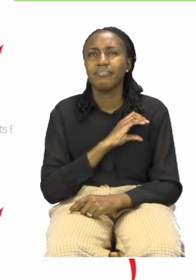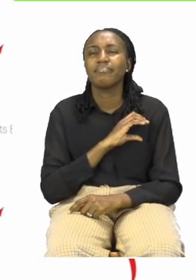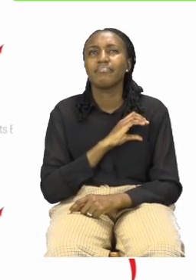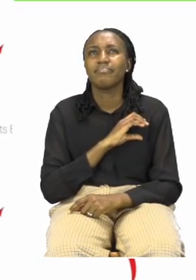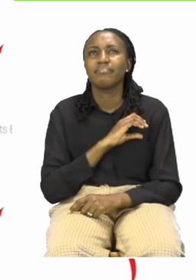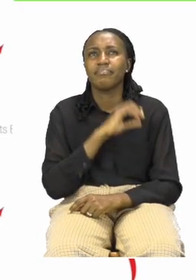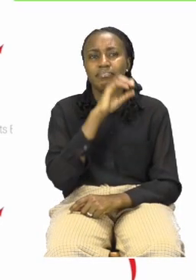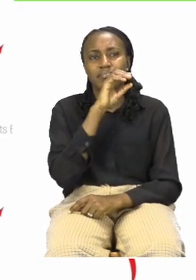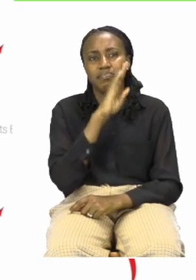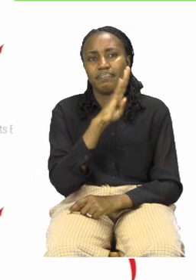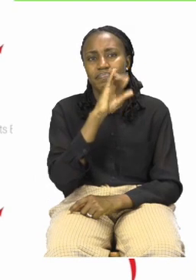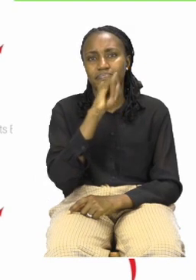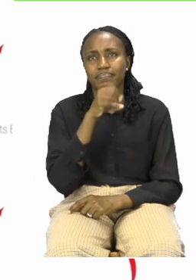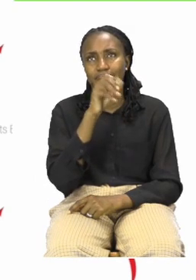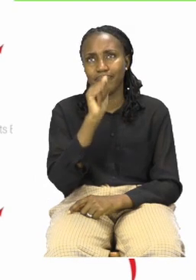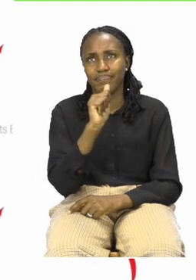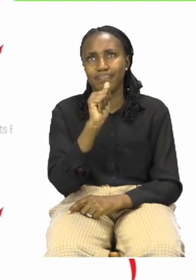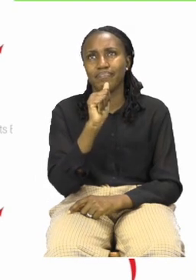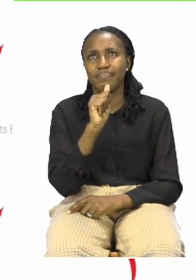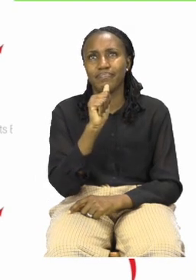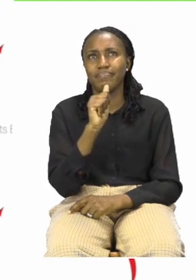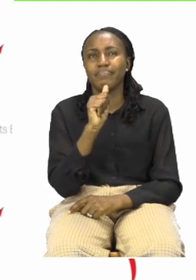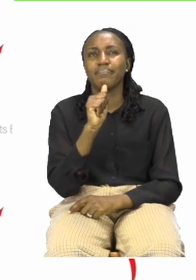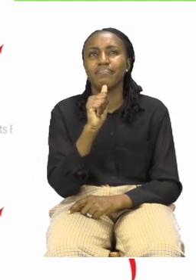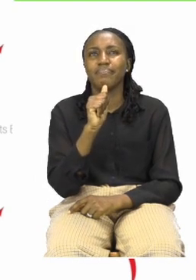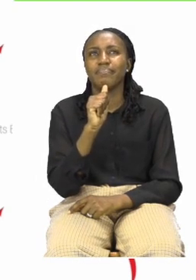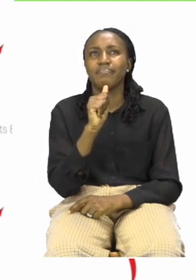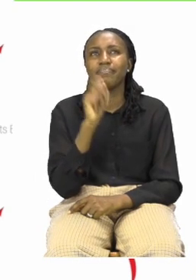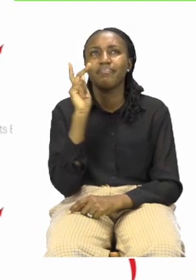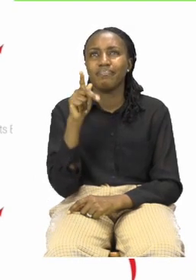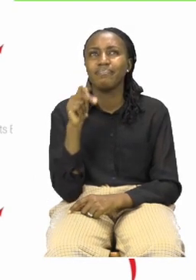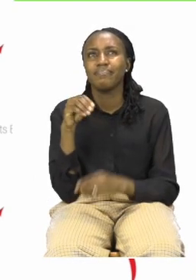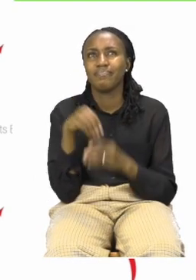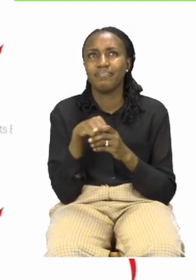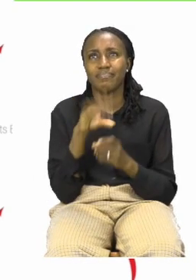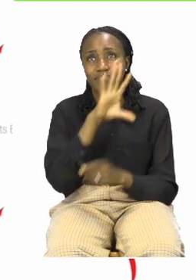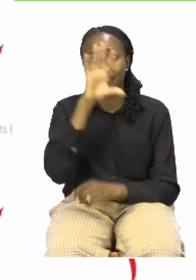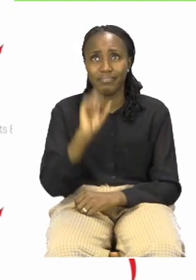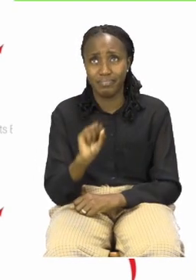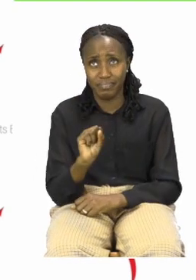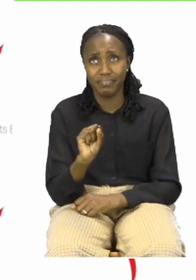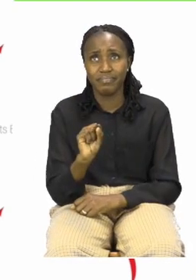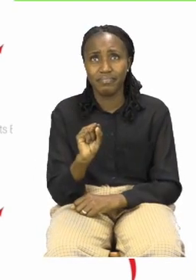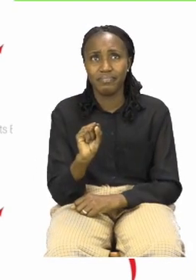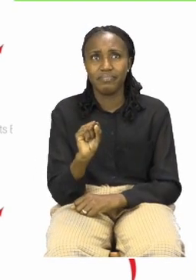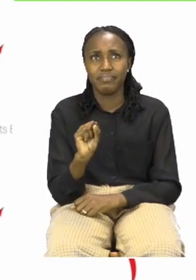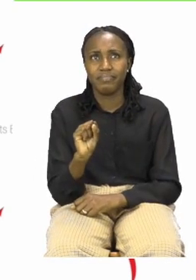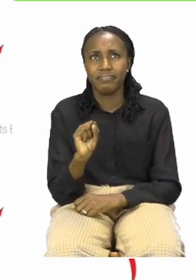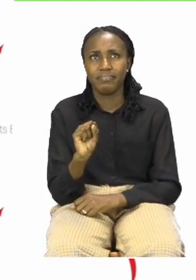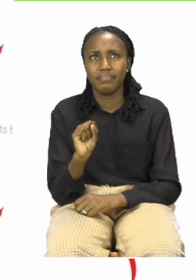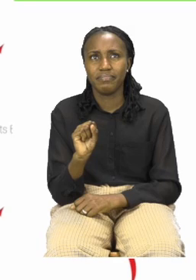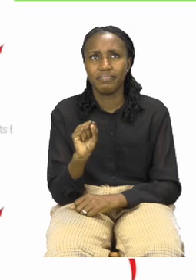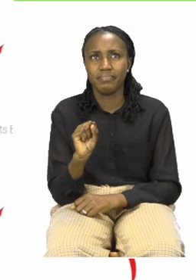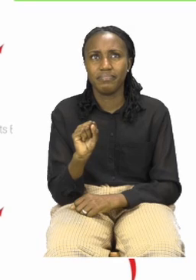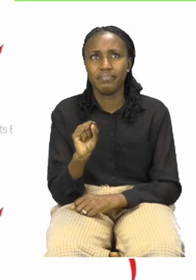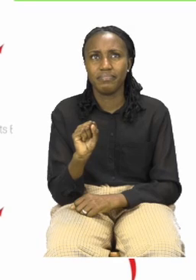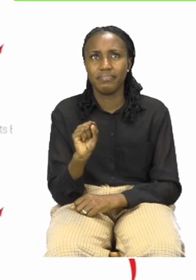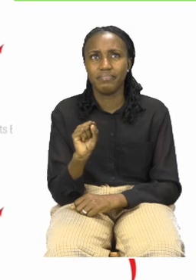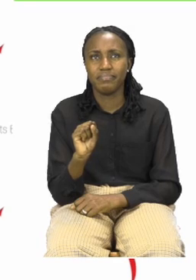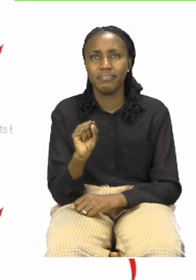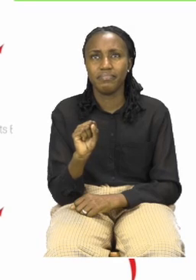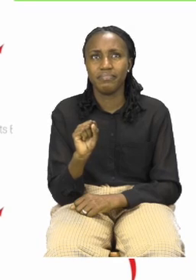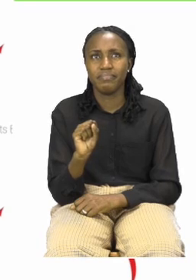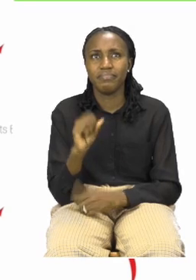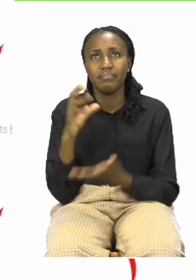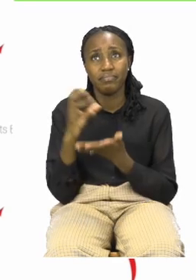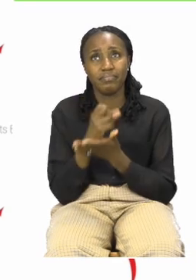PGA Sunshine Tours, and he was also South Africa in the Sunshine Tour there. He won